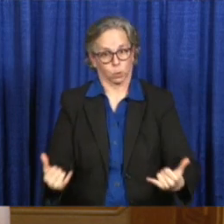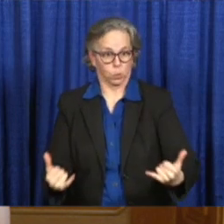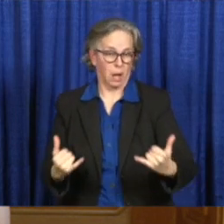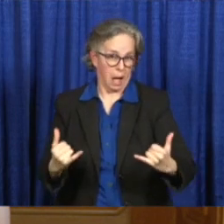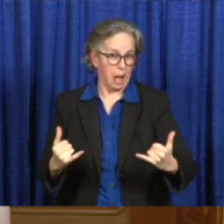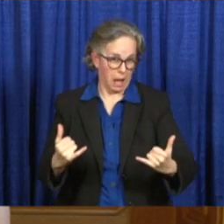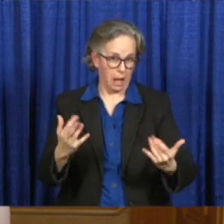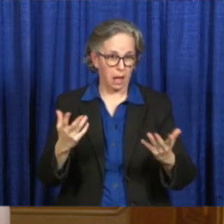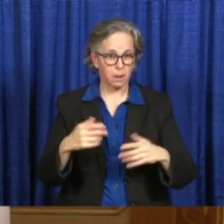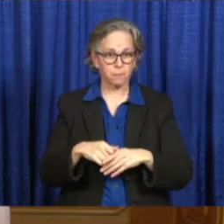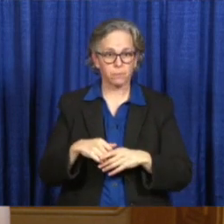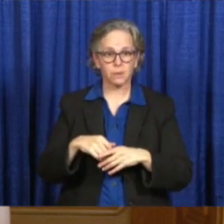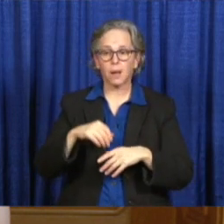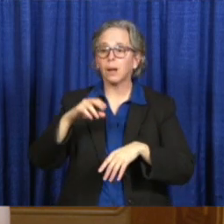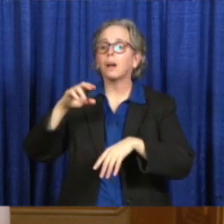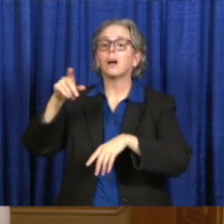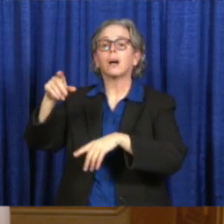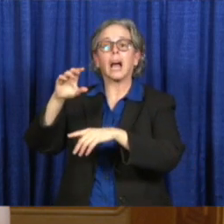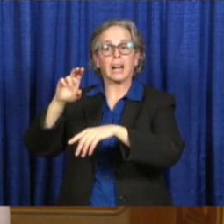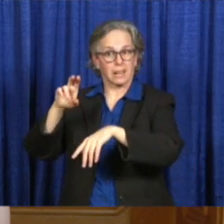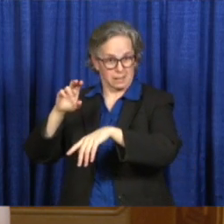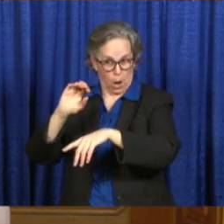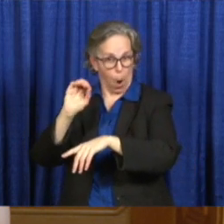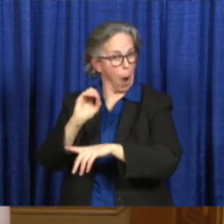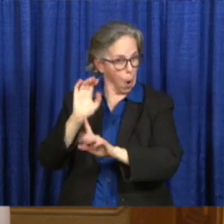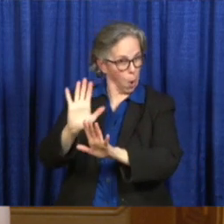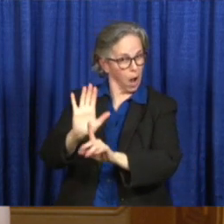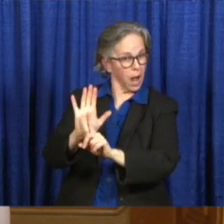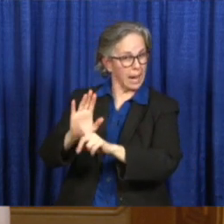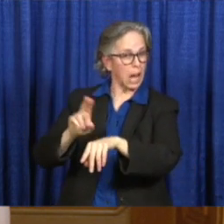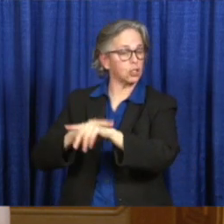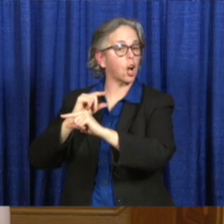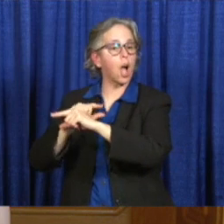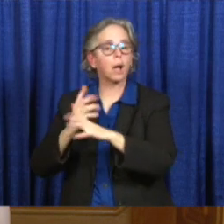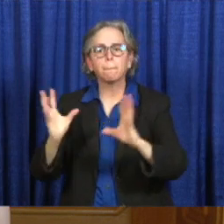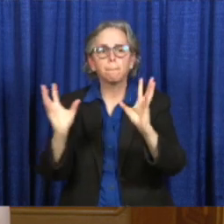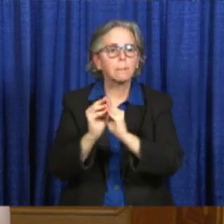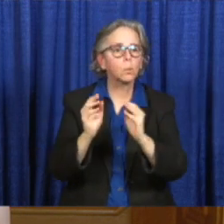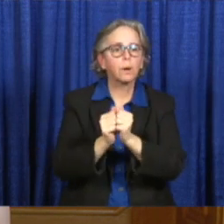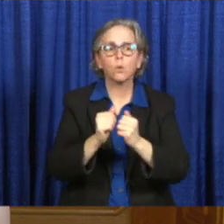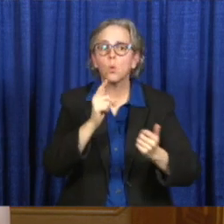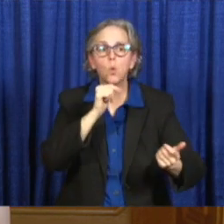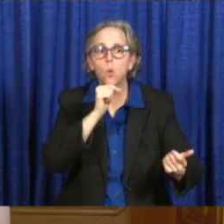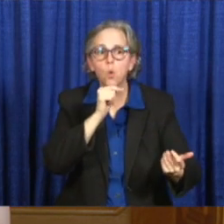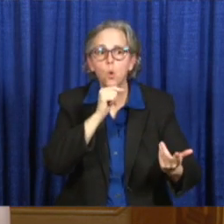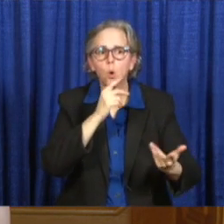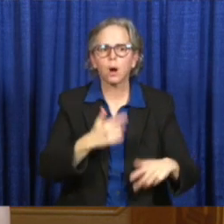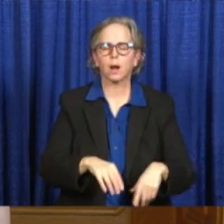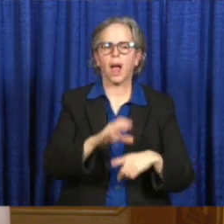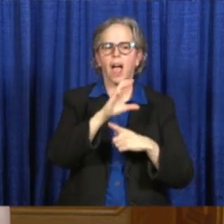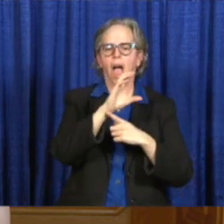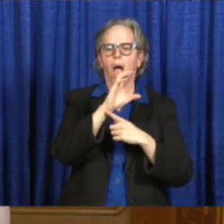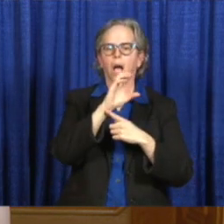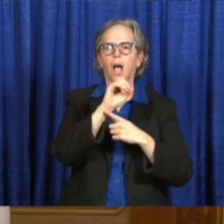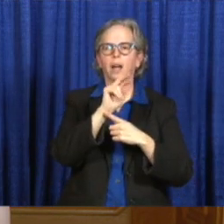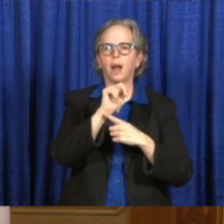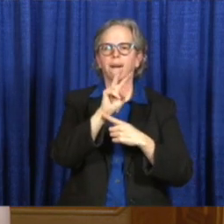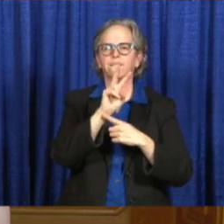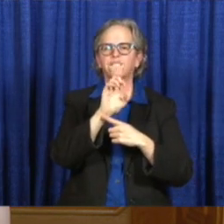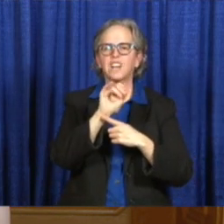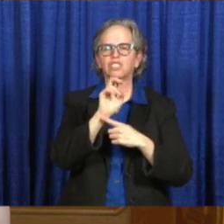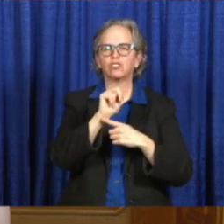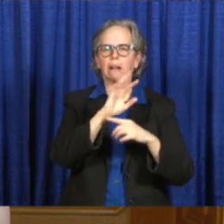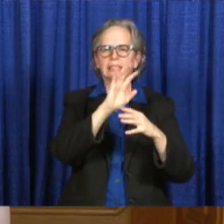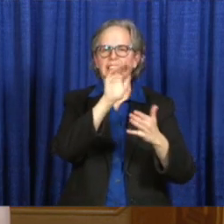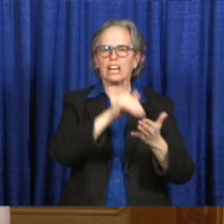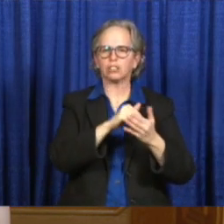Center folks. Also, at the Duke Energy Center in Cincinnati, they're there this afternoon to assess a